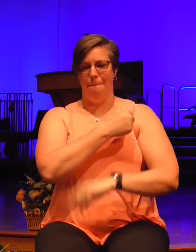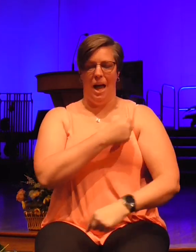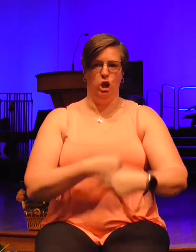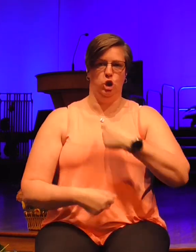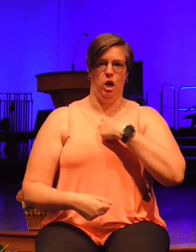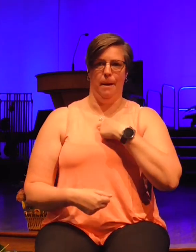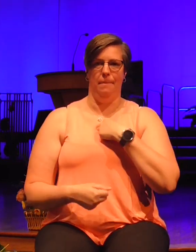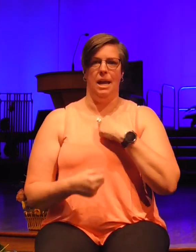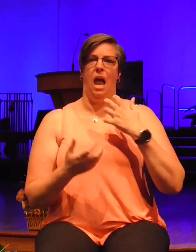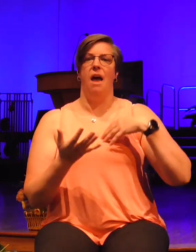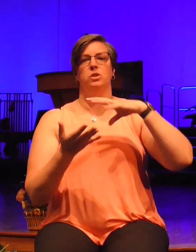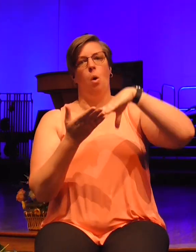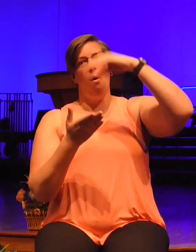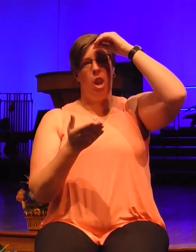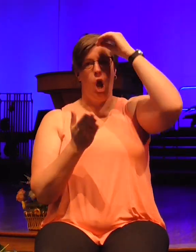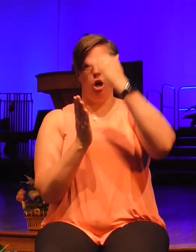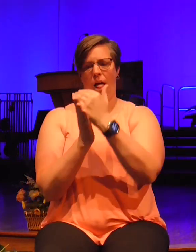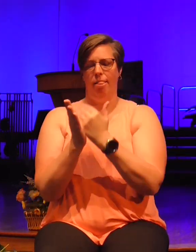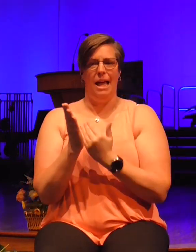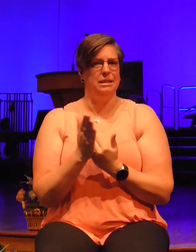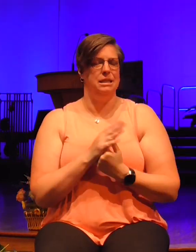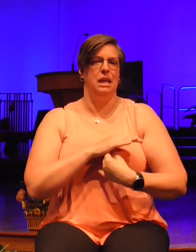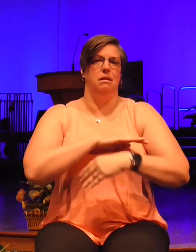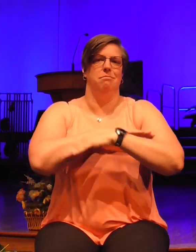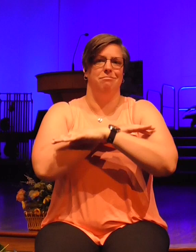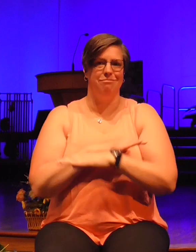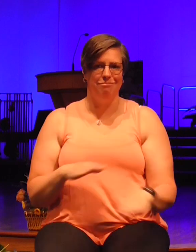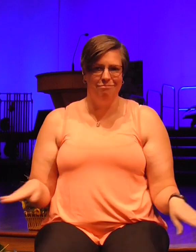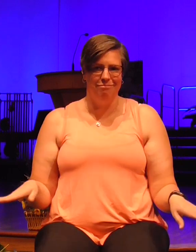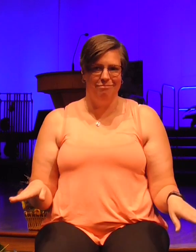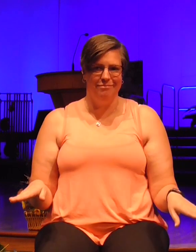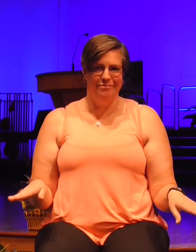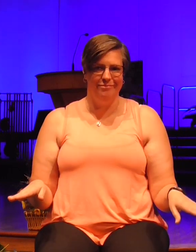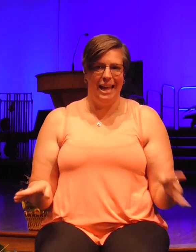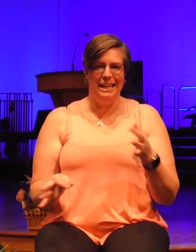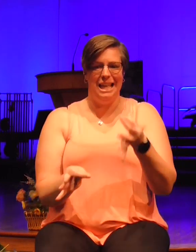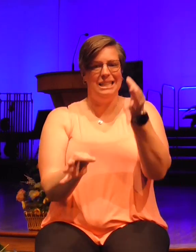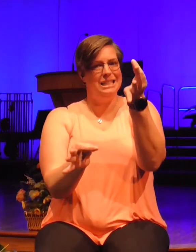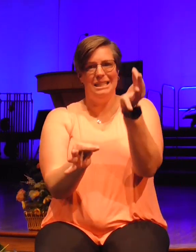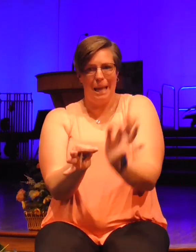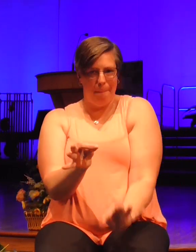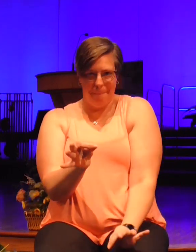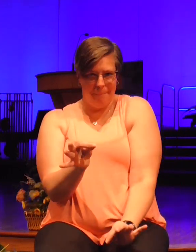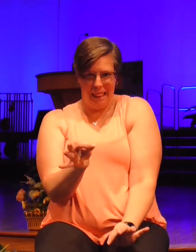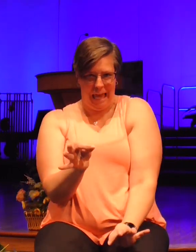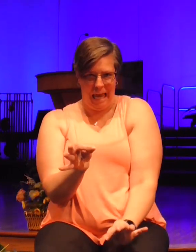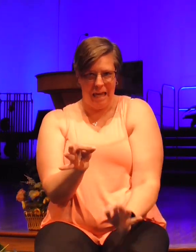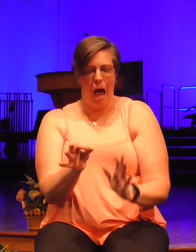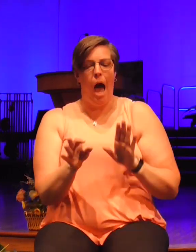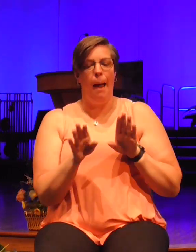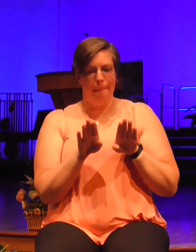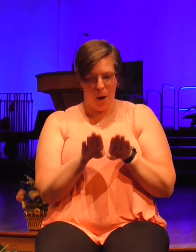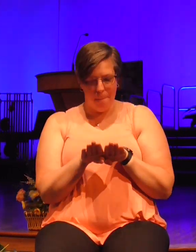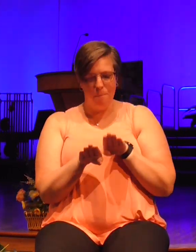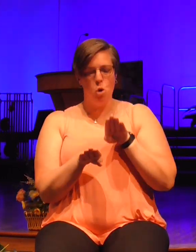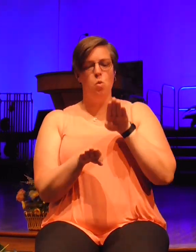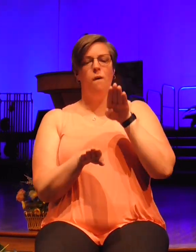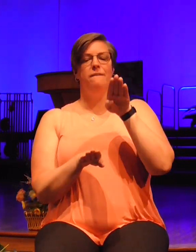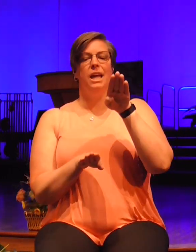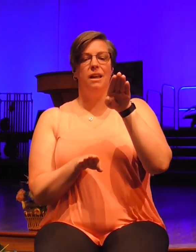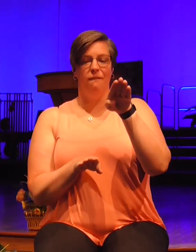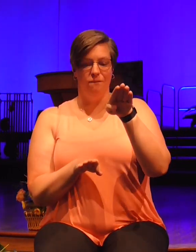a lesson or any of that stuff. It's simply that I'm moving forward, and